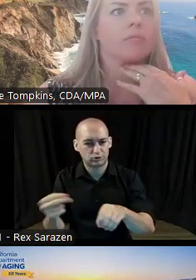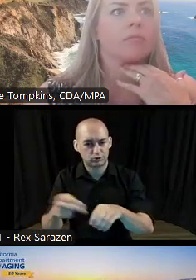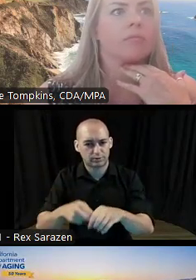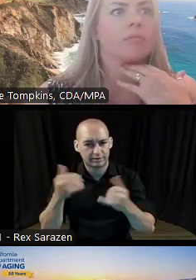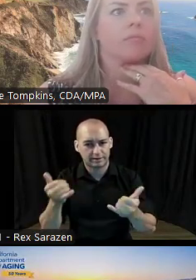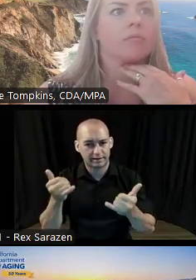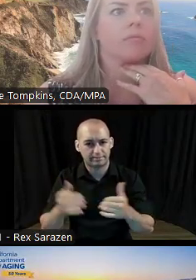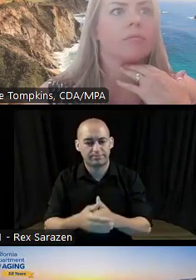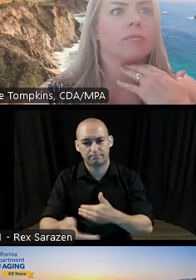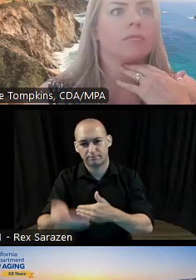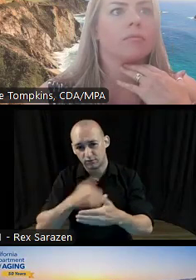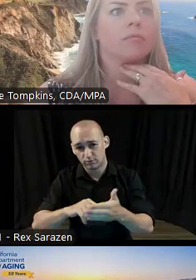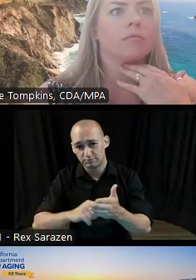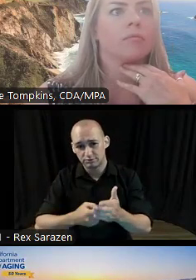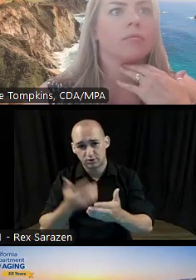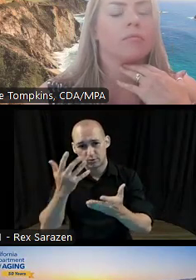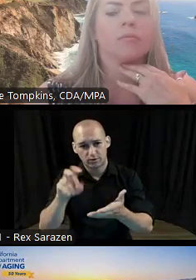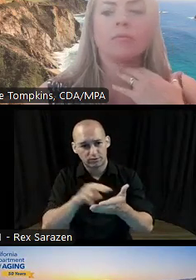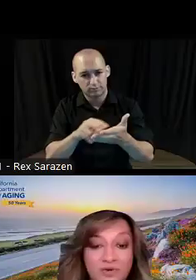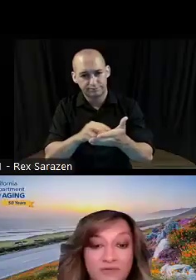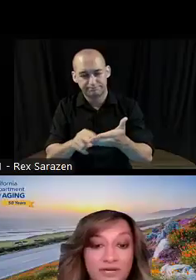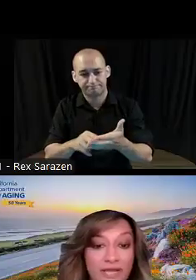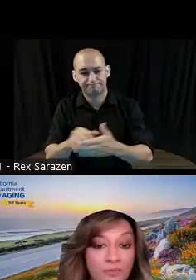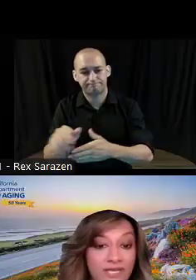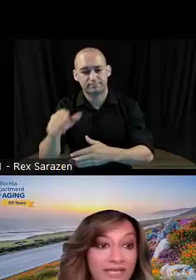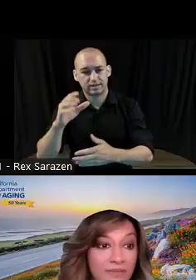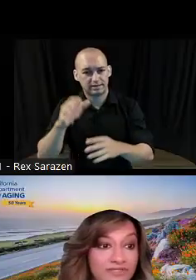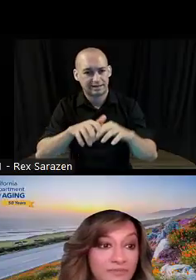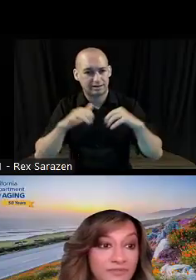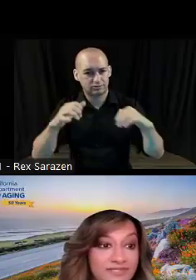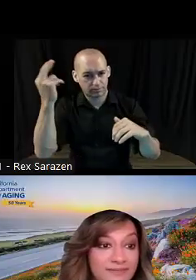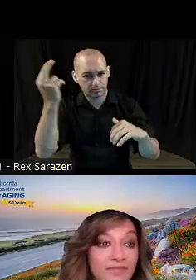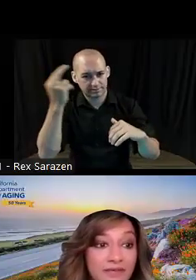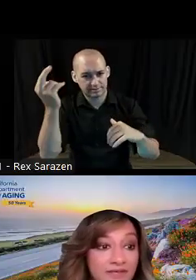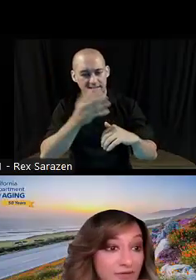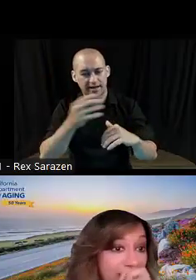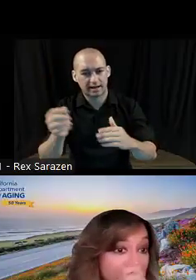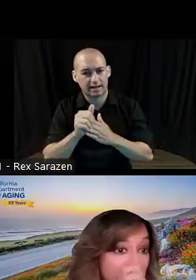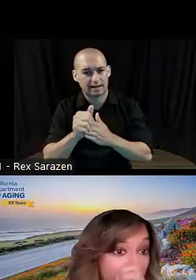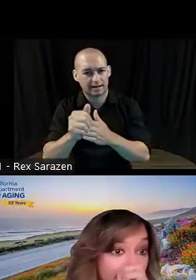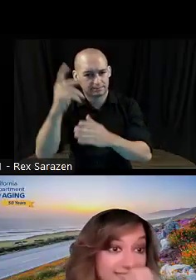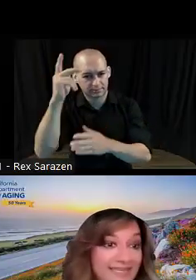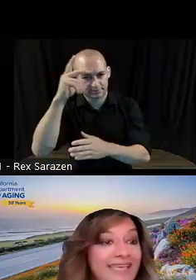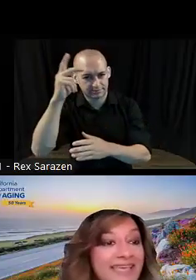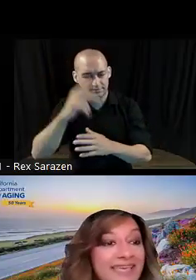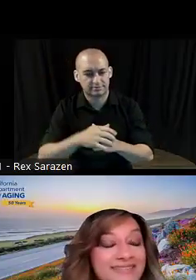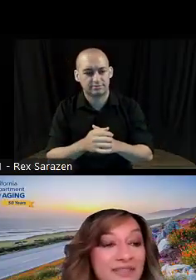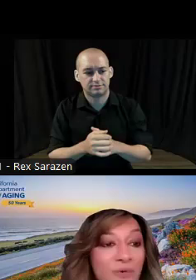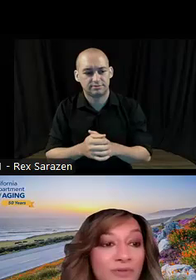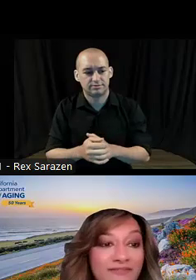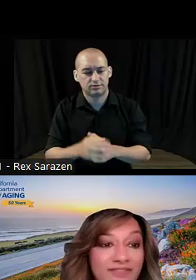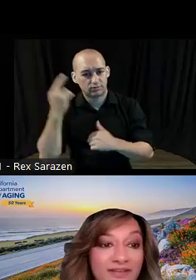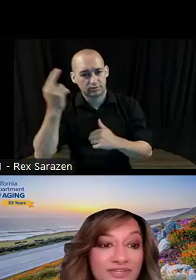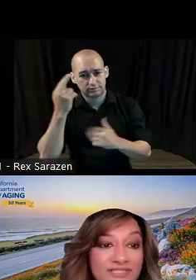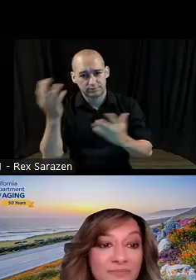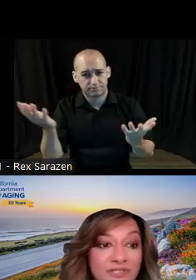items, I'd like to take a moment to revisit the council purpose and to go over our equity guiding principles. So our council purpose is the